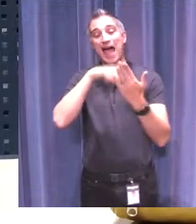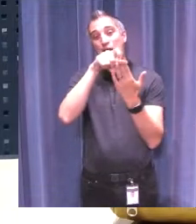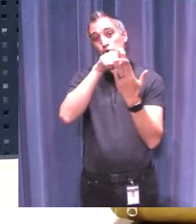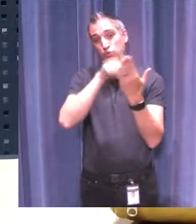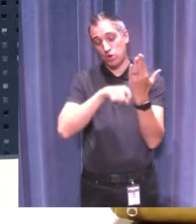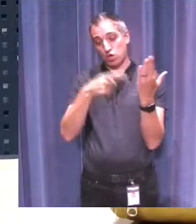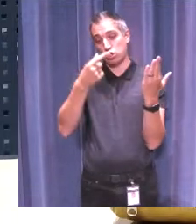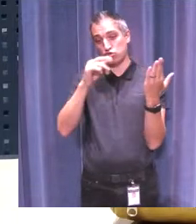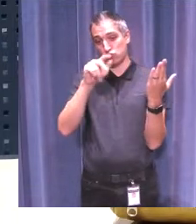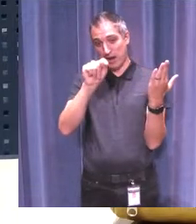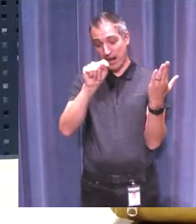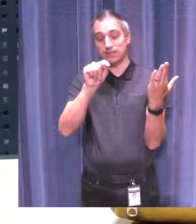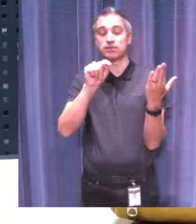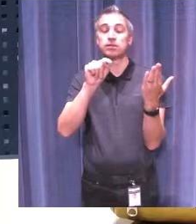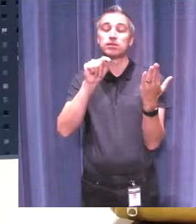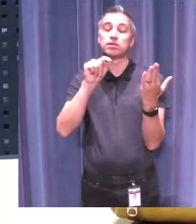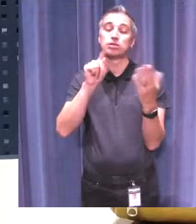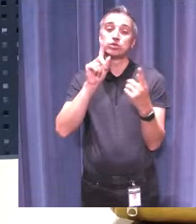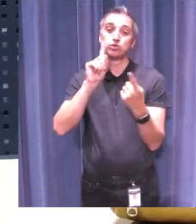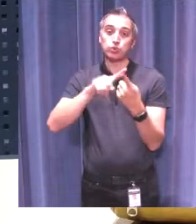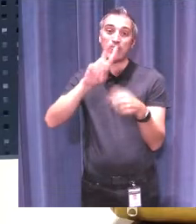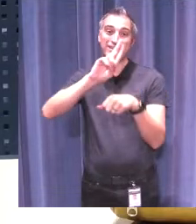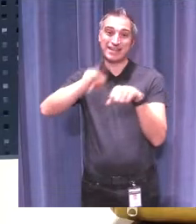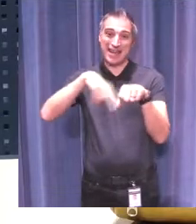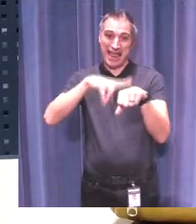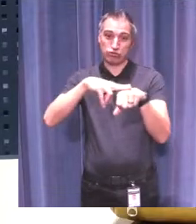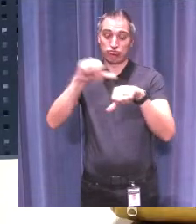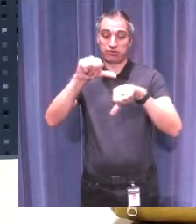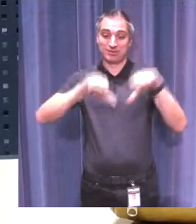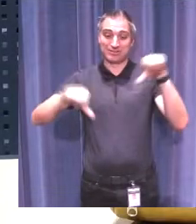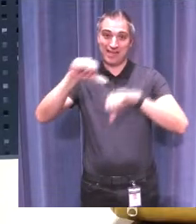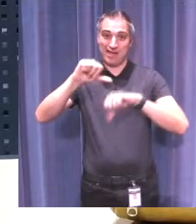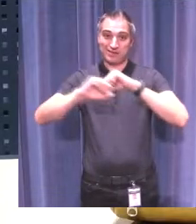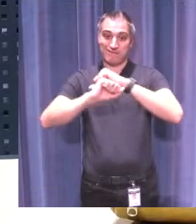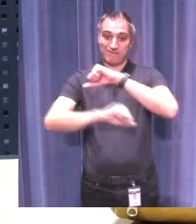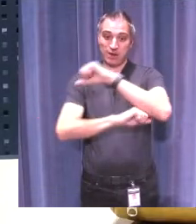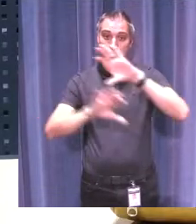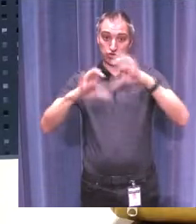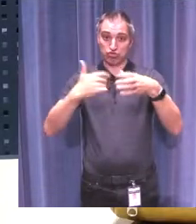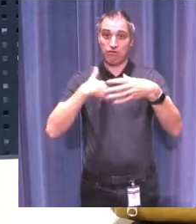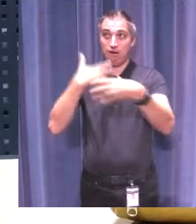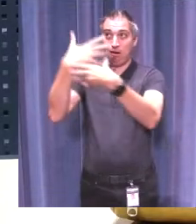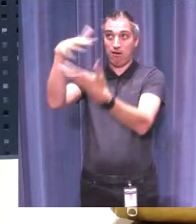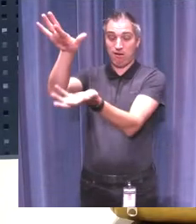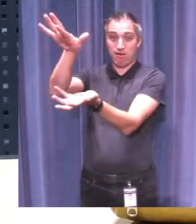the American Science Foundation or the National Science Foundation, and got the